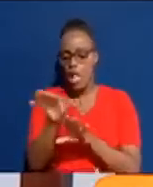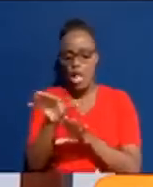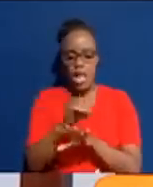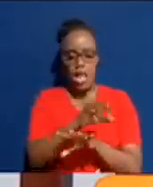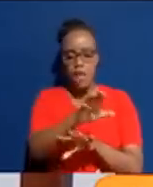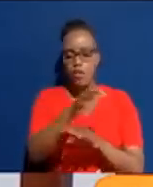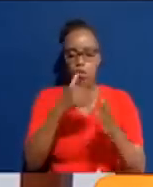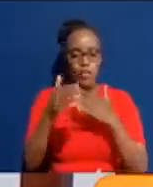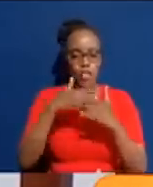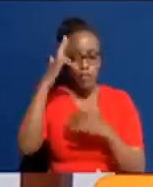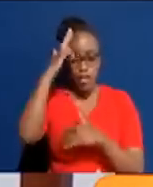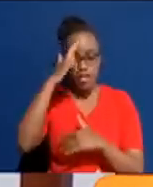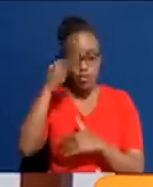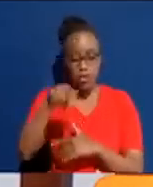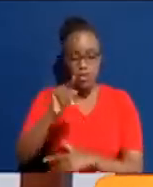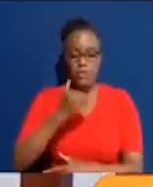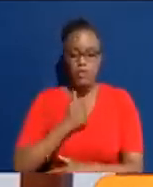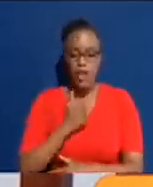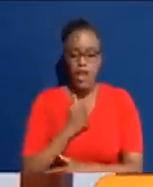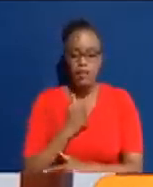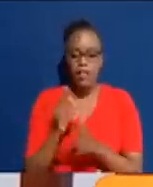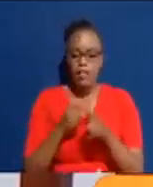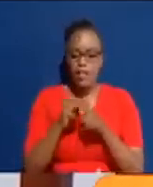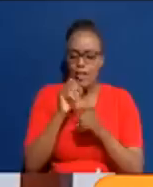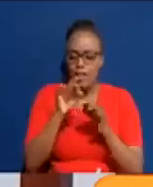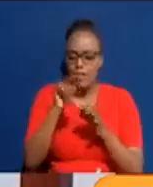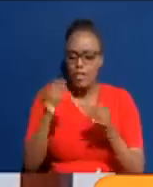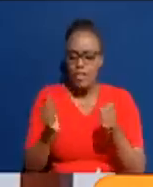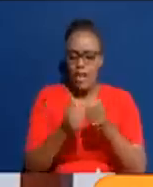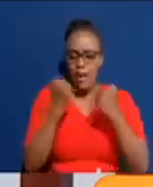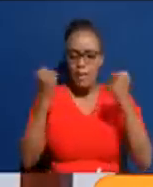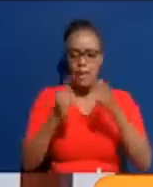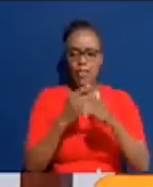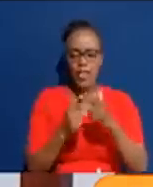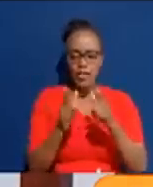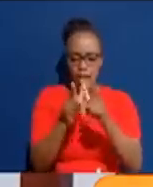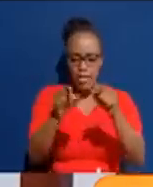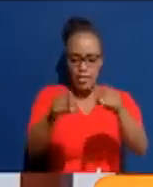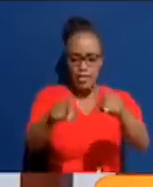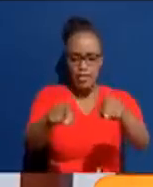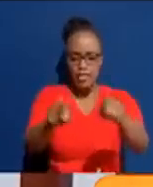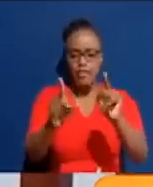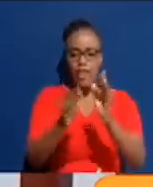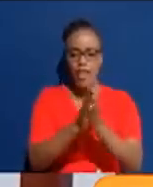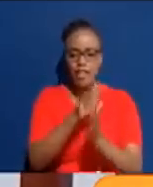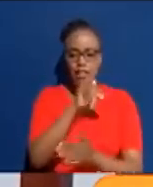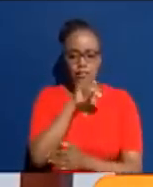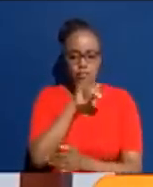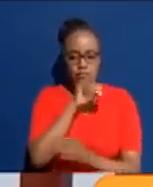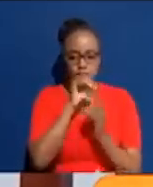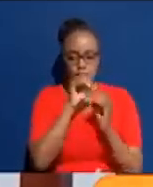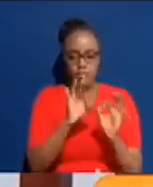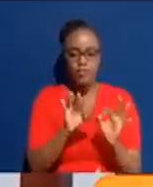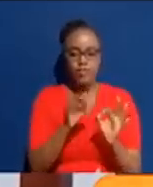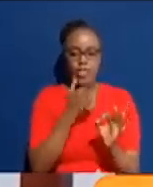whatever reason he has. Then if that is the case, let him himself and Raila, if they have